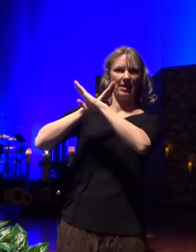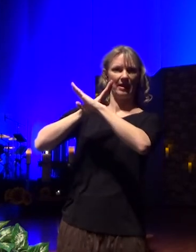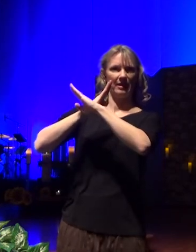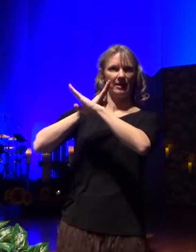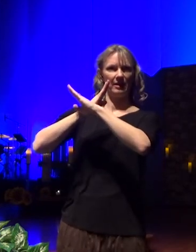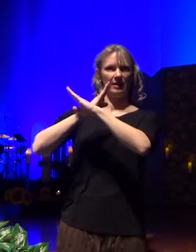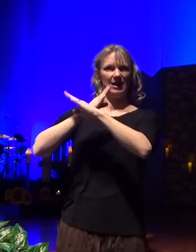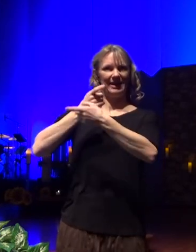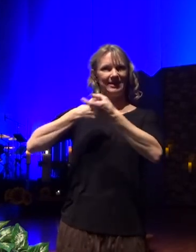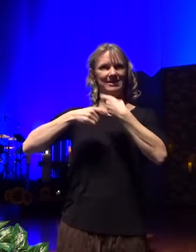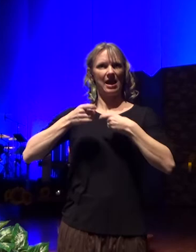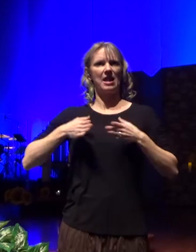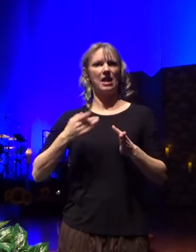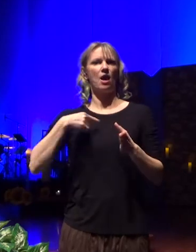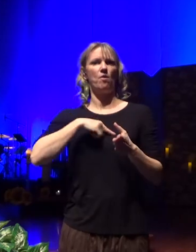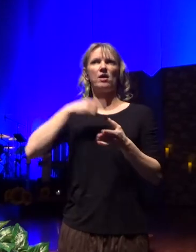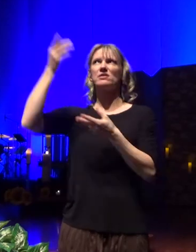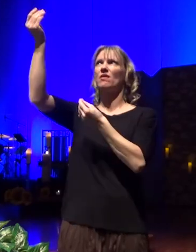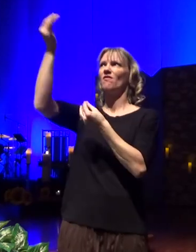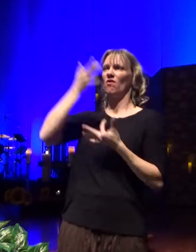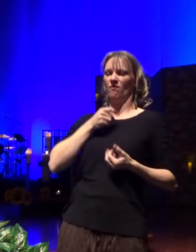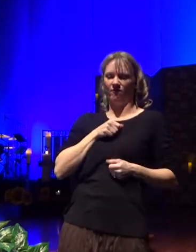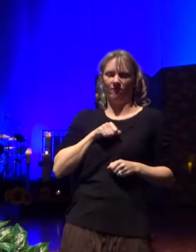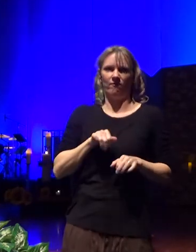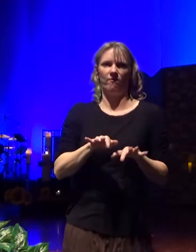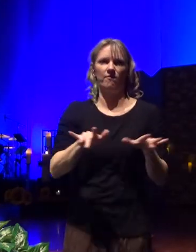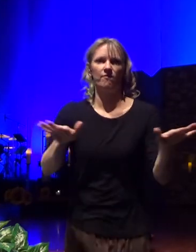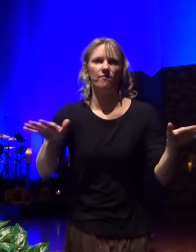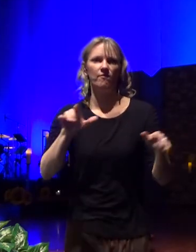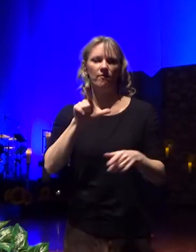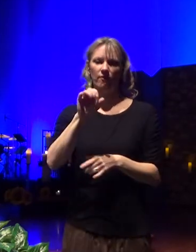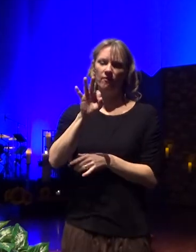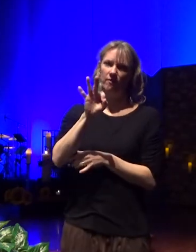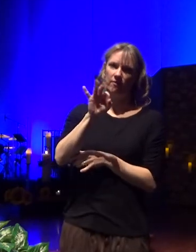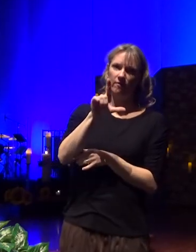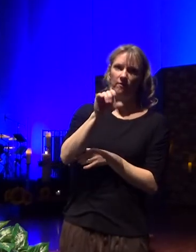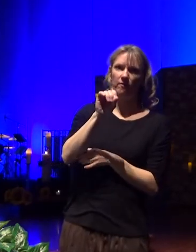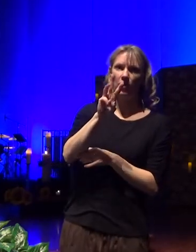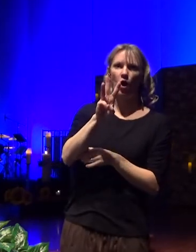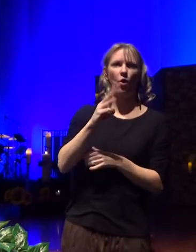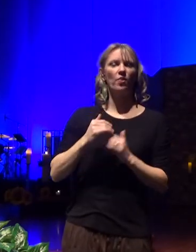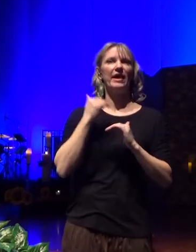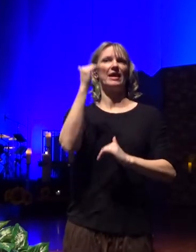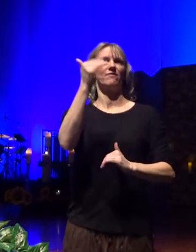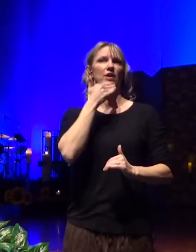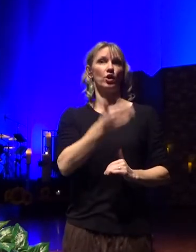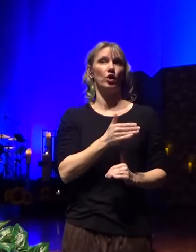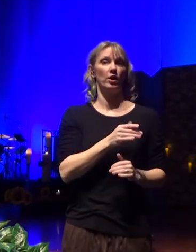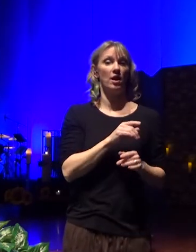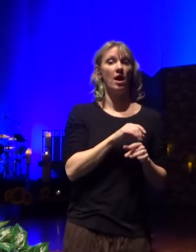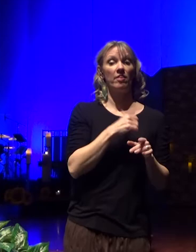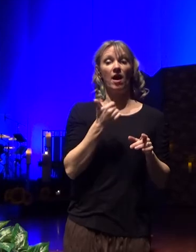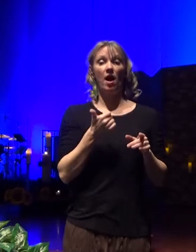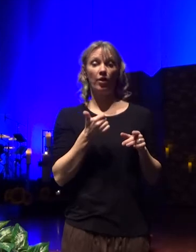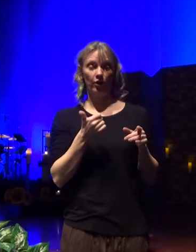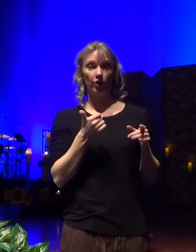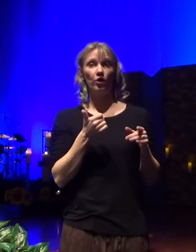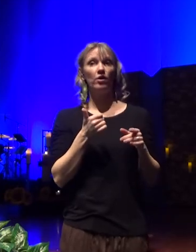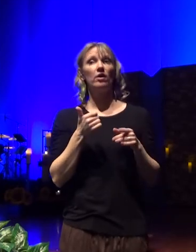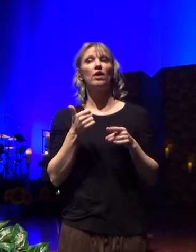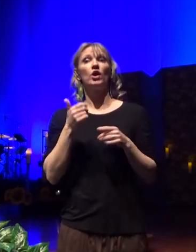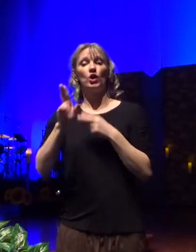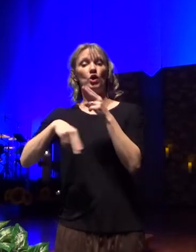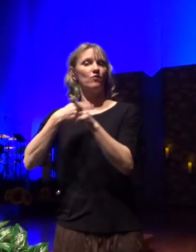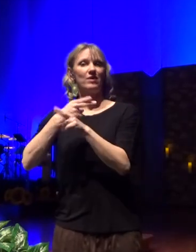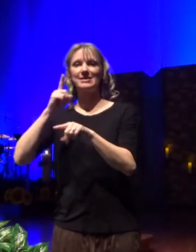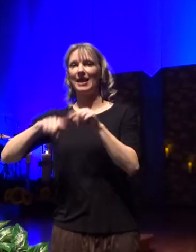and invite ourselves in to that flow of infinite good. The other side of that, the